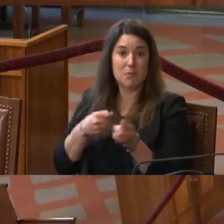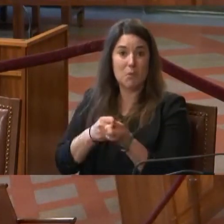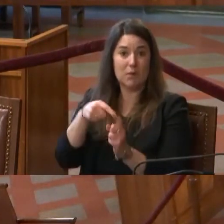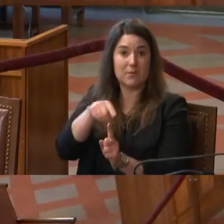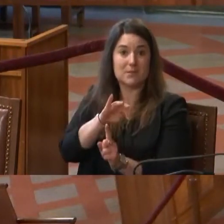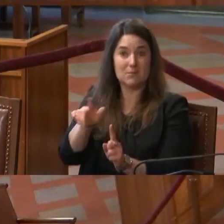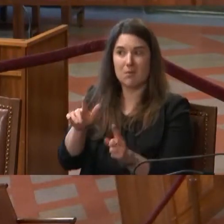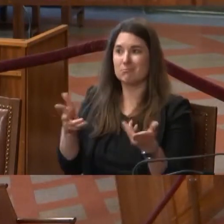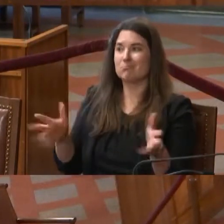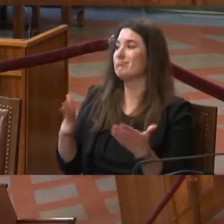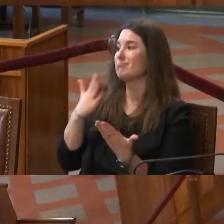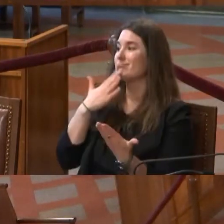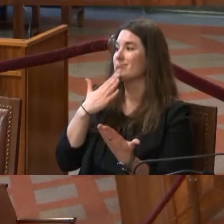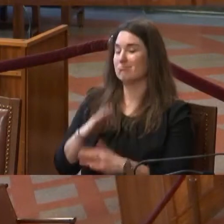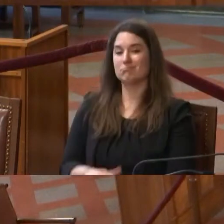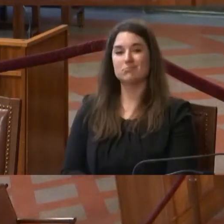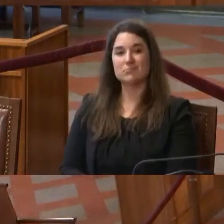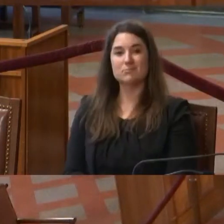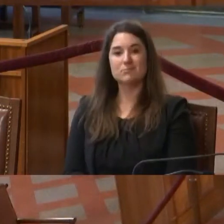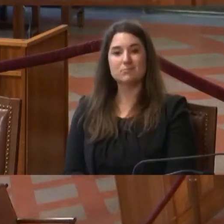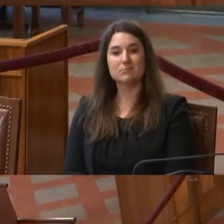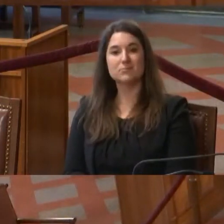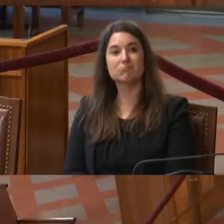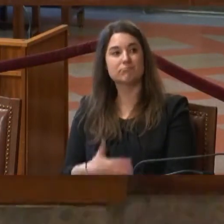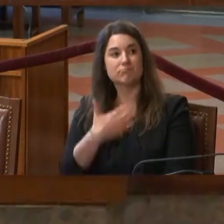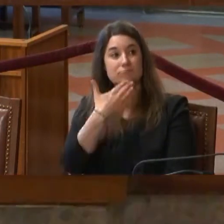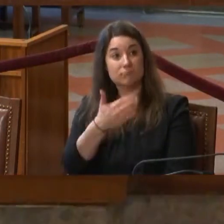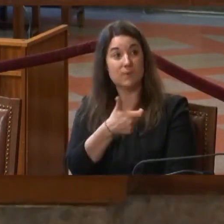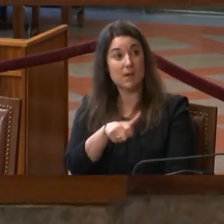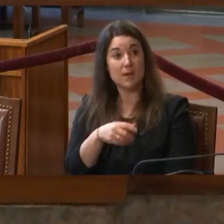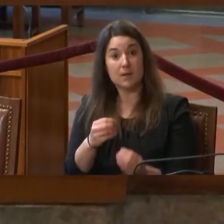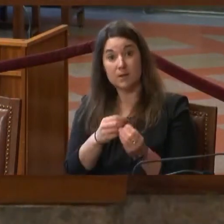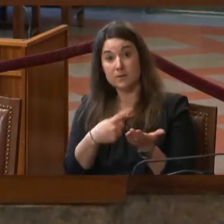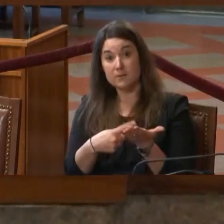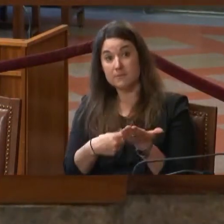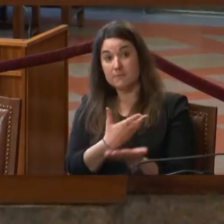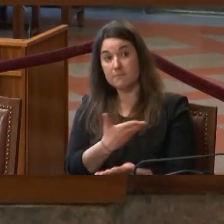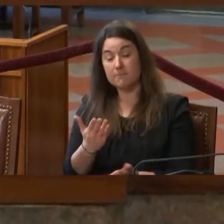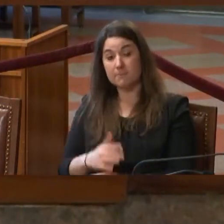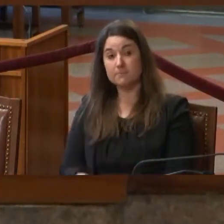That's pretty much it. Thanks. Thank you. Any further discussion?